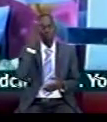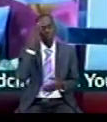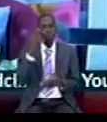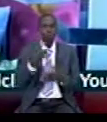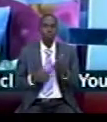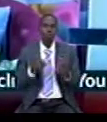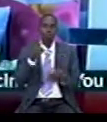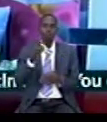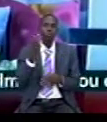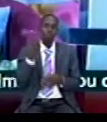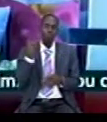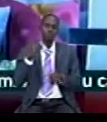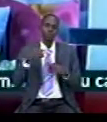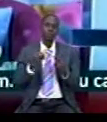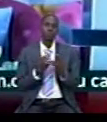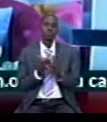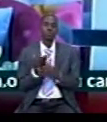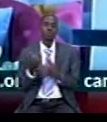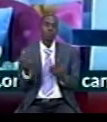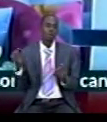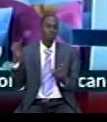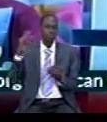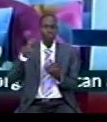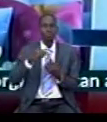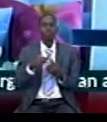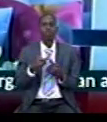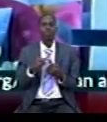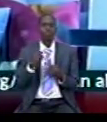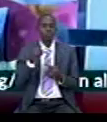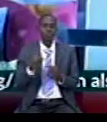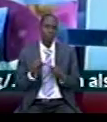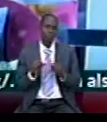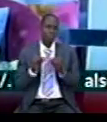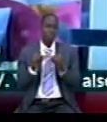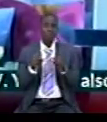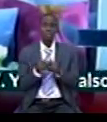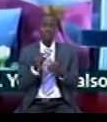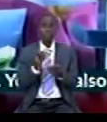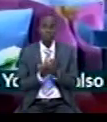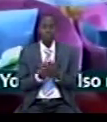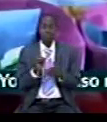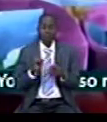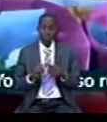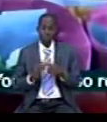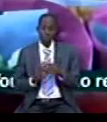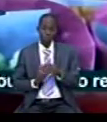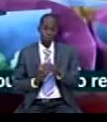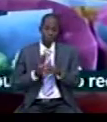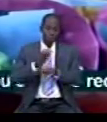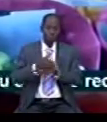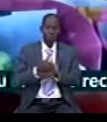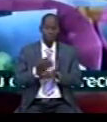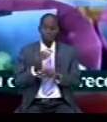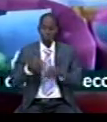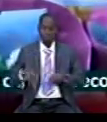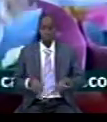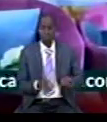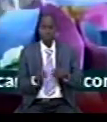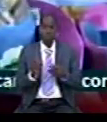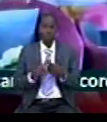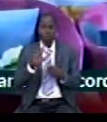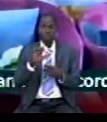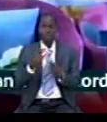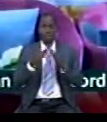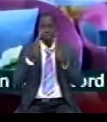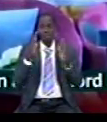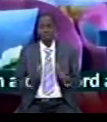through. Until I started like that, to cross the road to my house is another wahala. I say, if I cross a